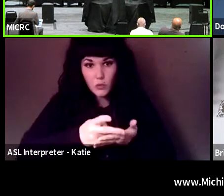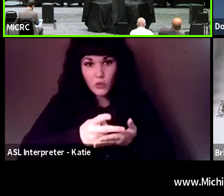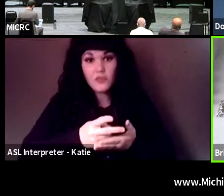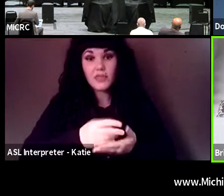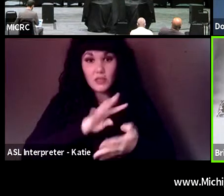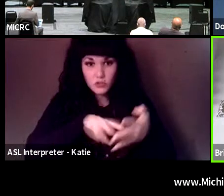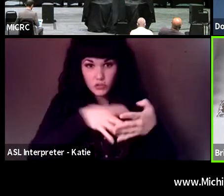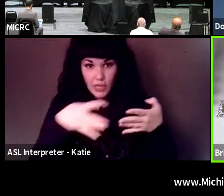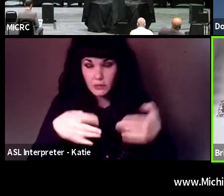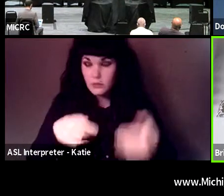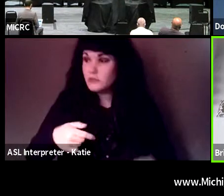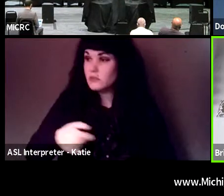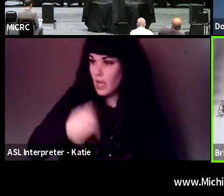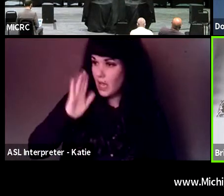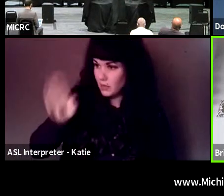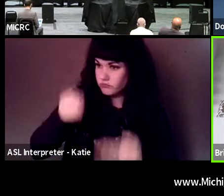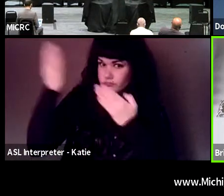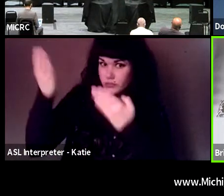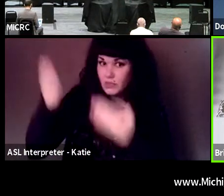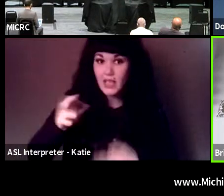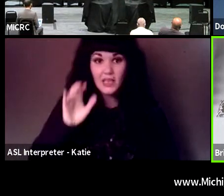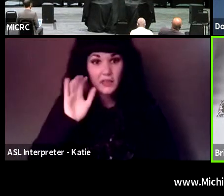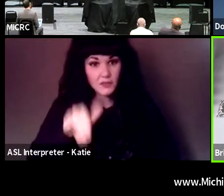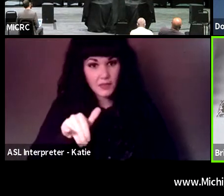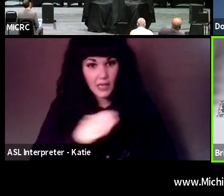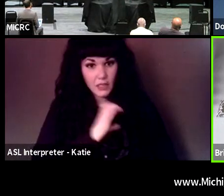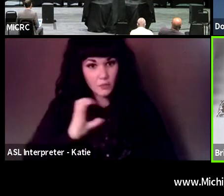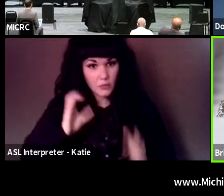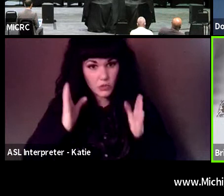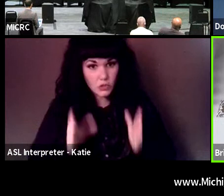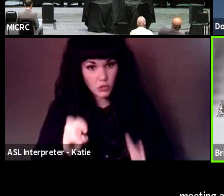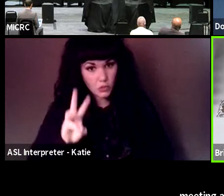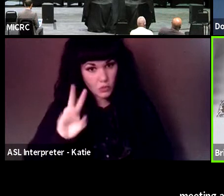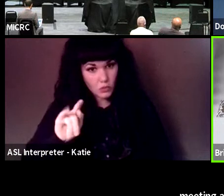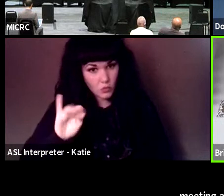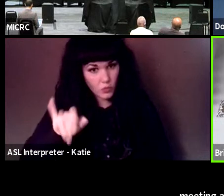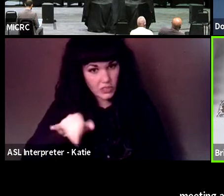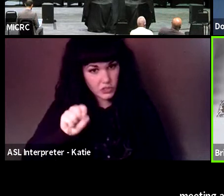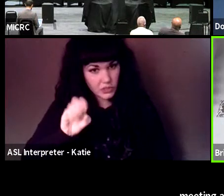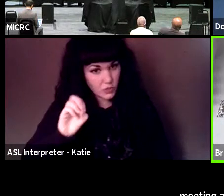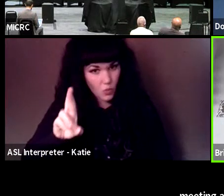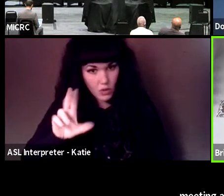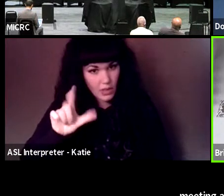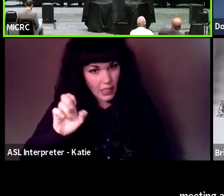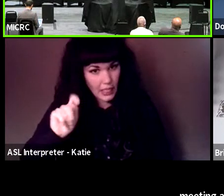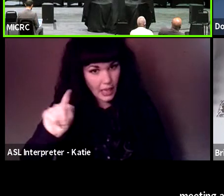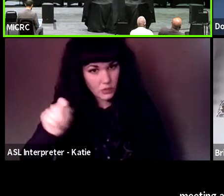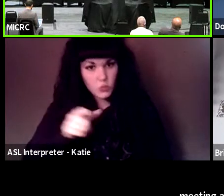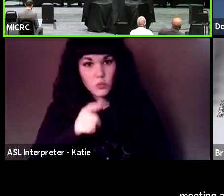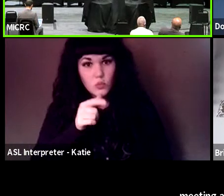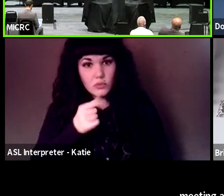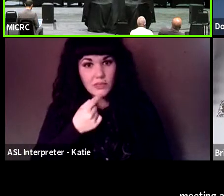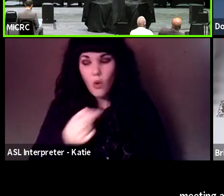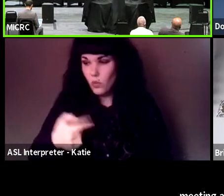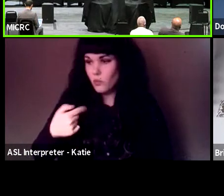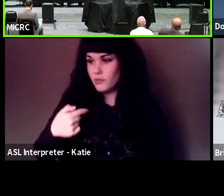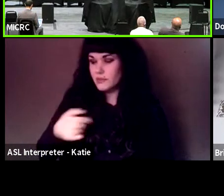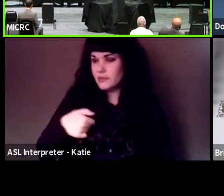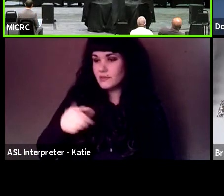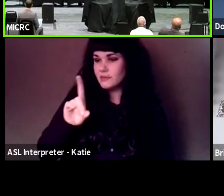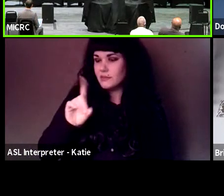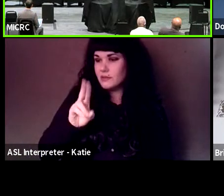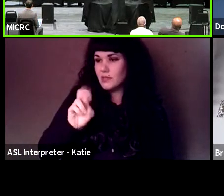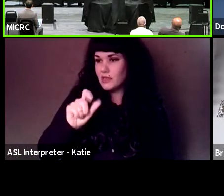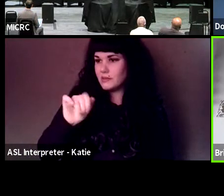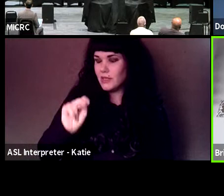Motion made by, is that Commissioner Witches or was that Commissioner Lett? Oh, this is Dustin. Dustin, okay, I